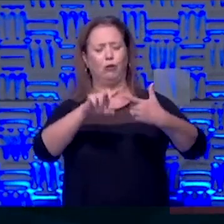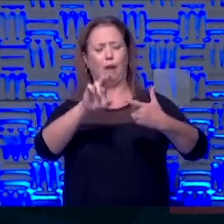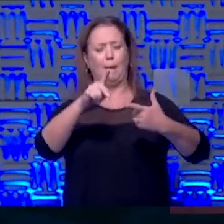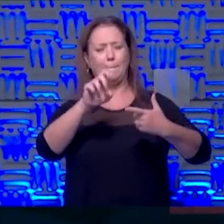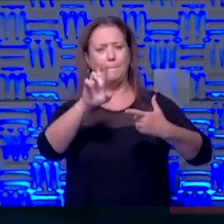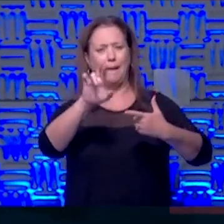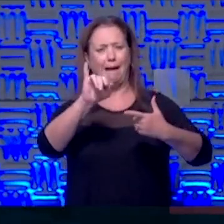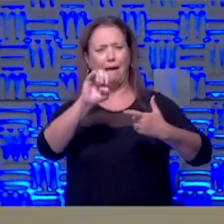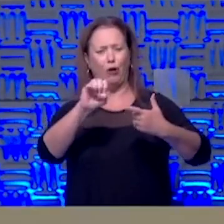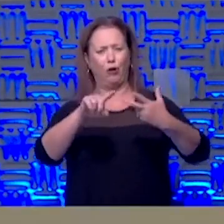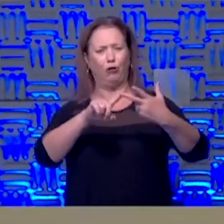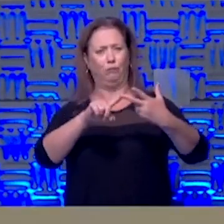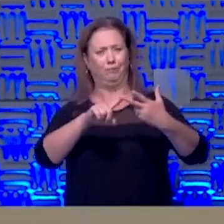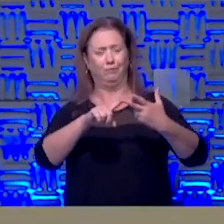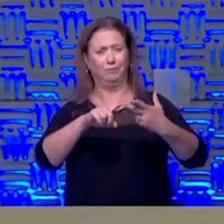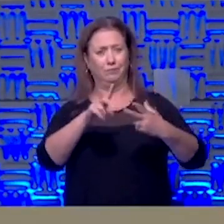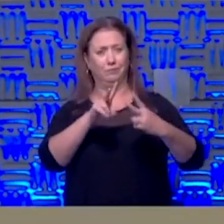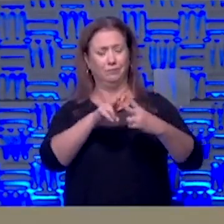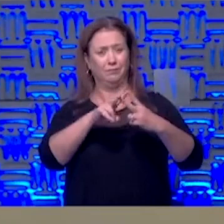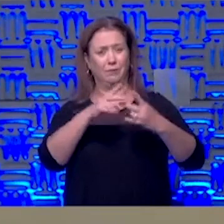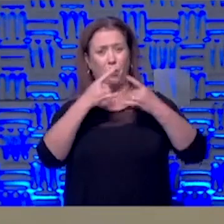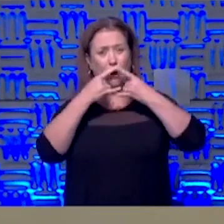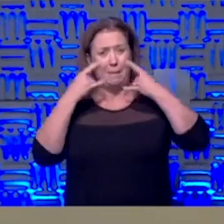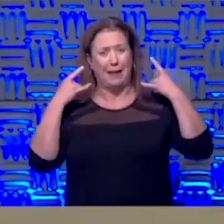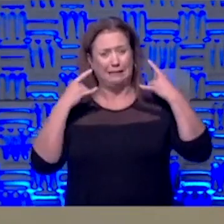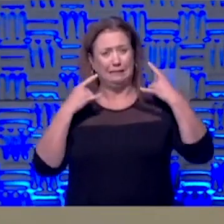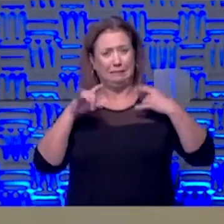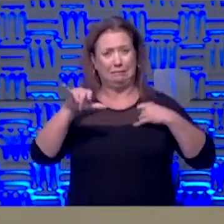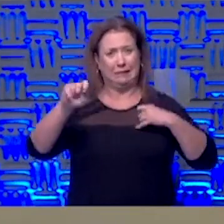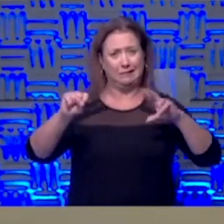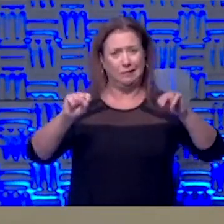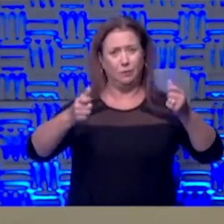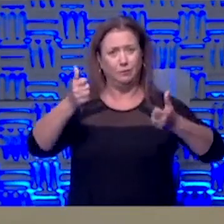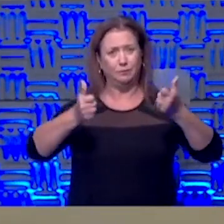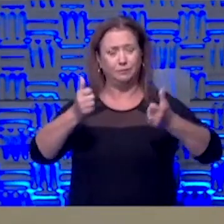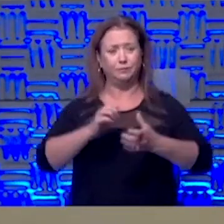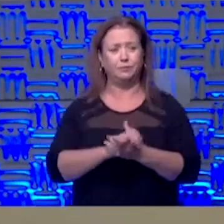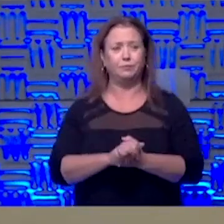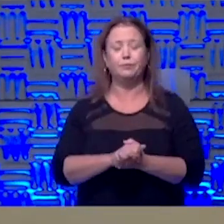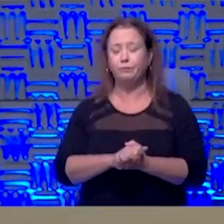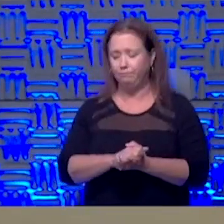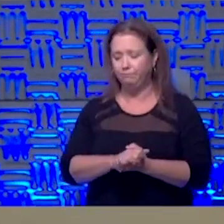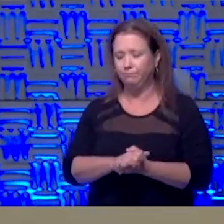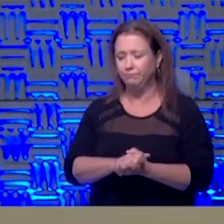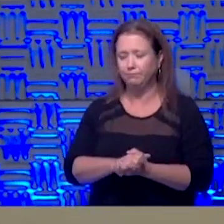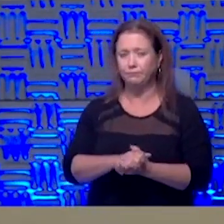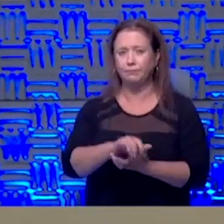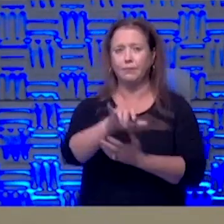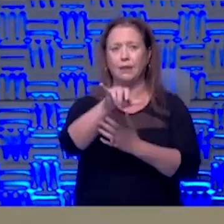masks. Umpire, masks. Yeah, I think